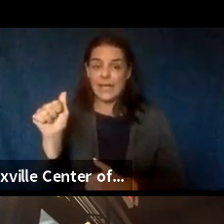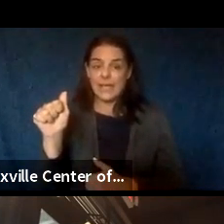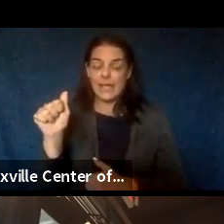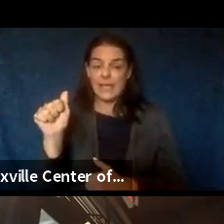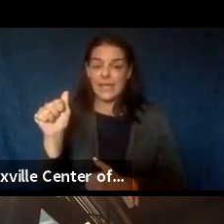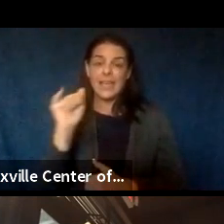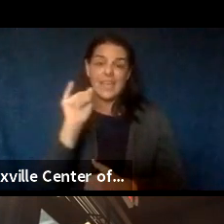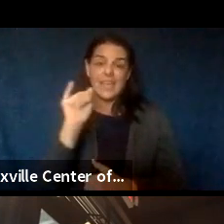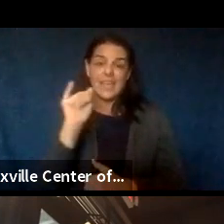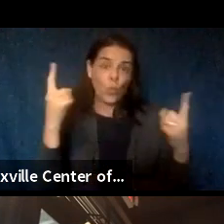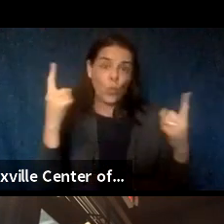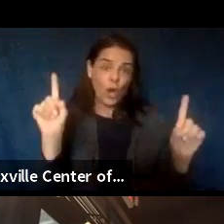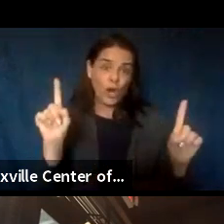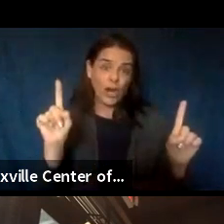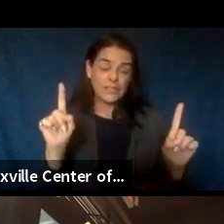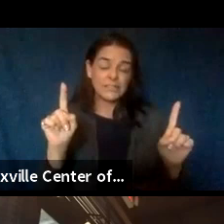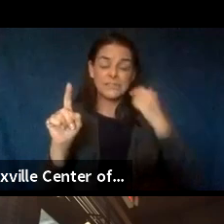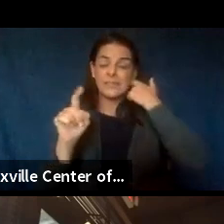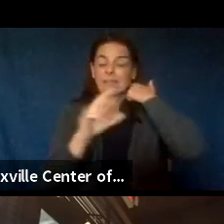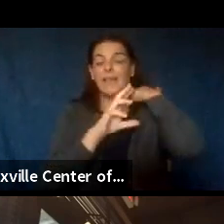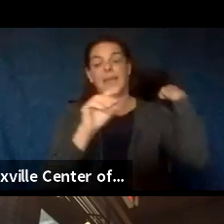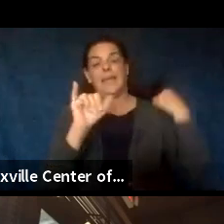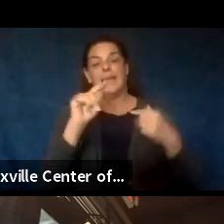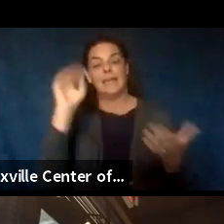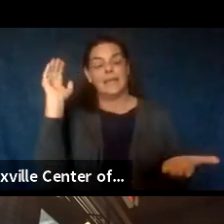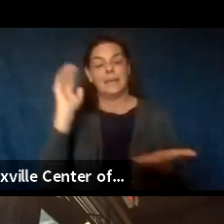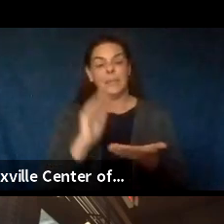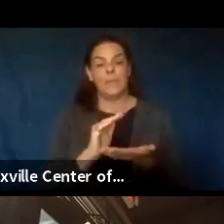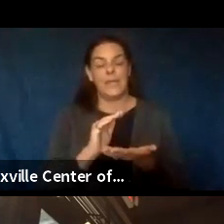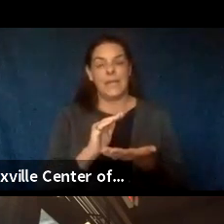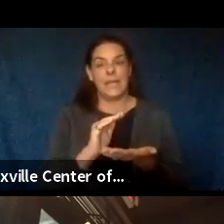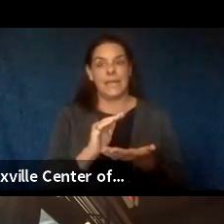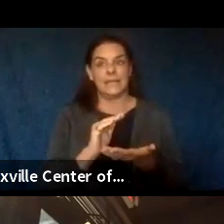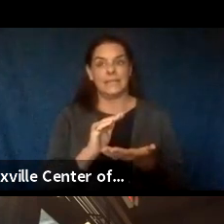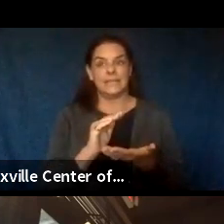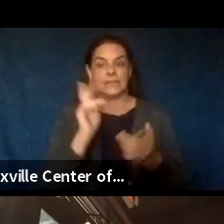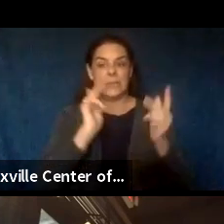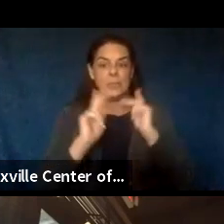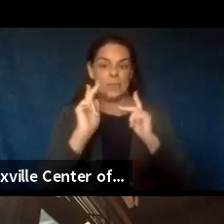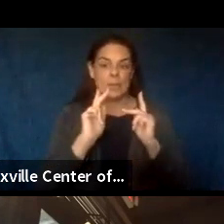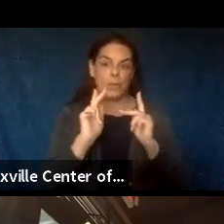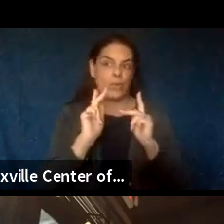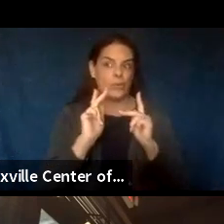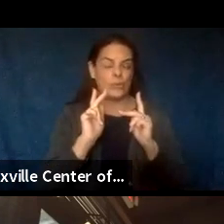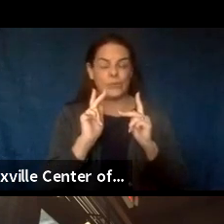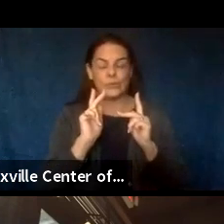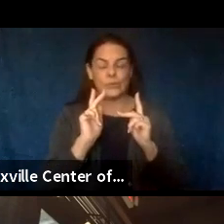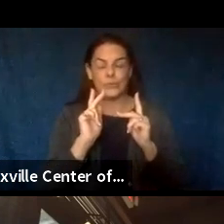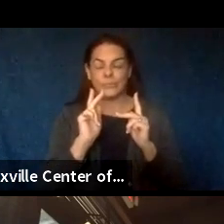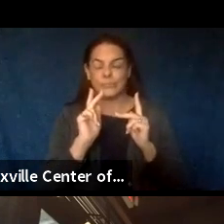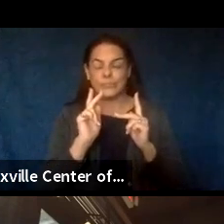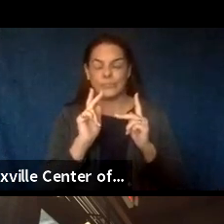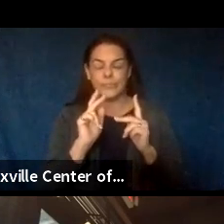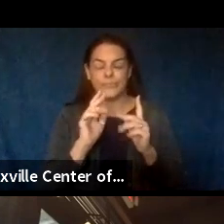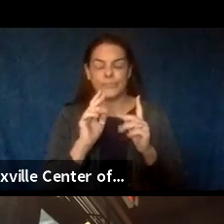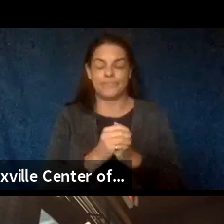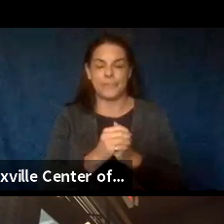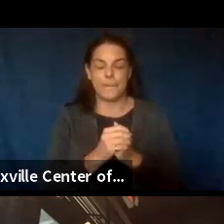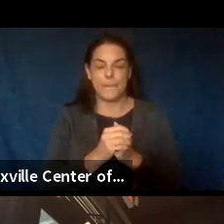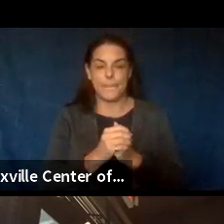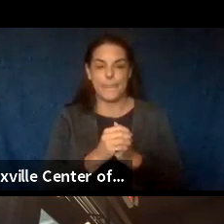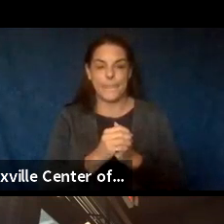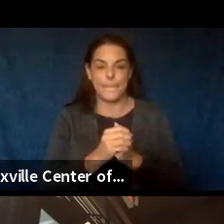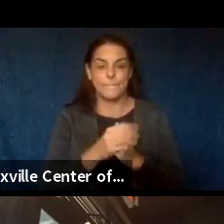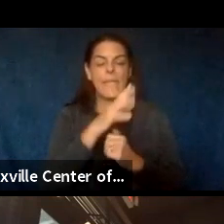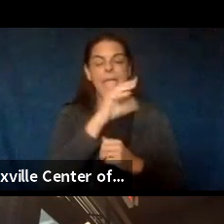that it works and it mitigates people getting ill and impacting the community at